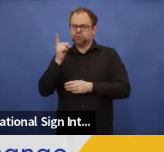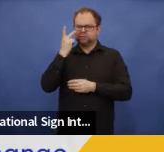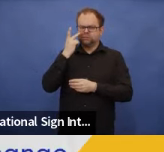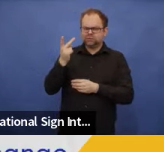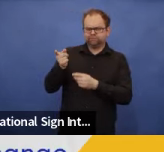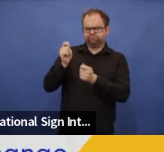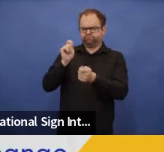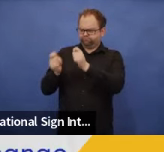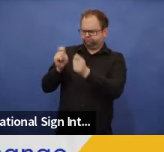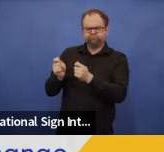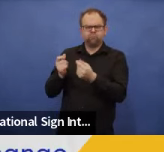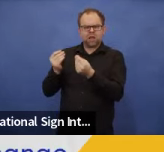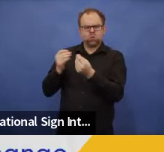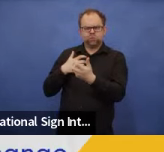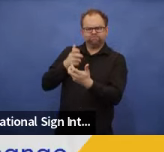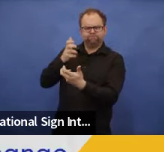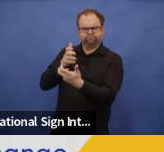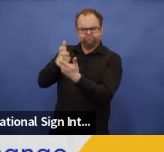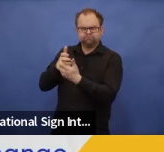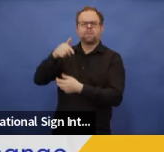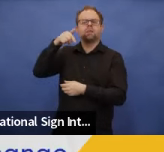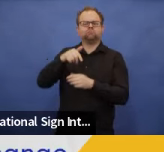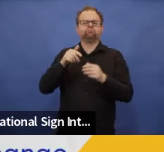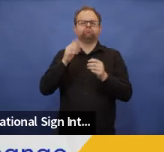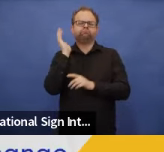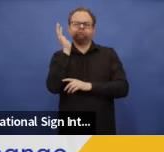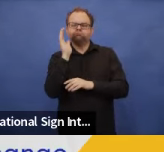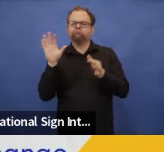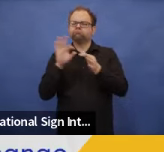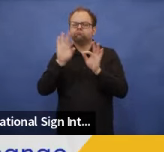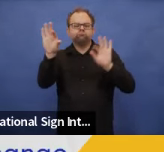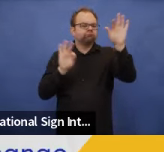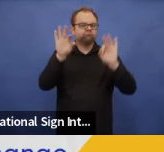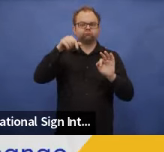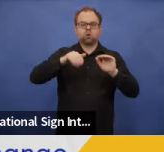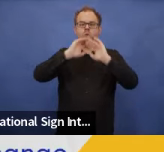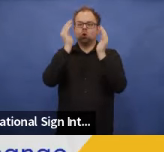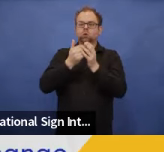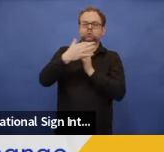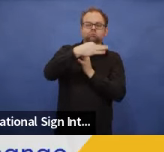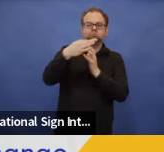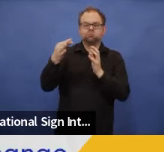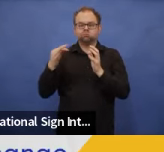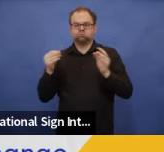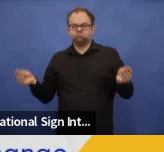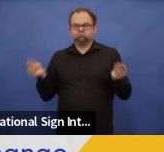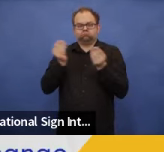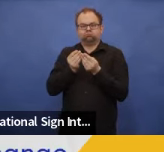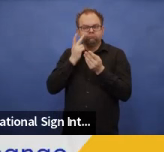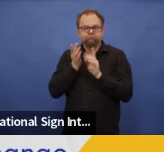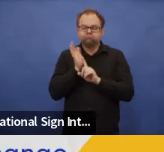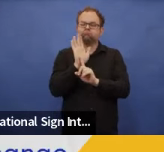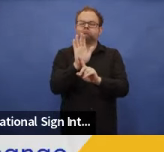done by Peter OChieng from the University of Leeds. I will not go into the details